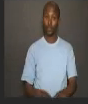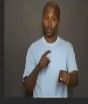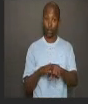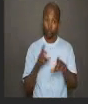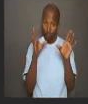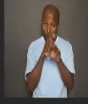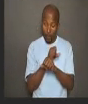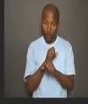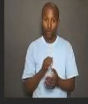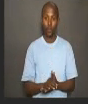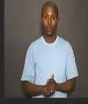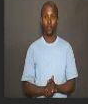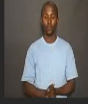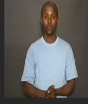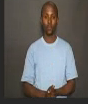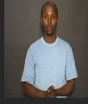Time's up!